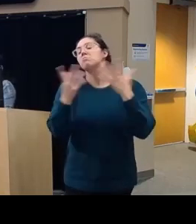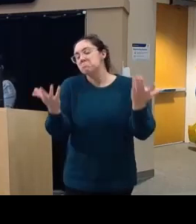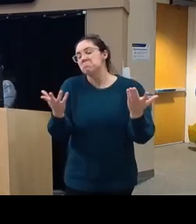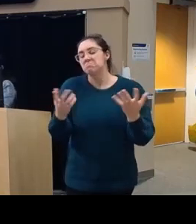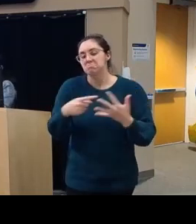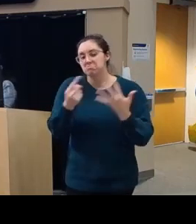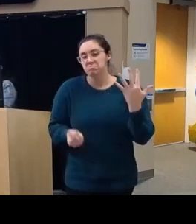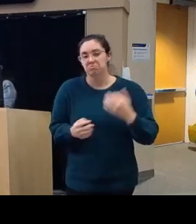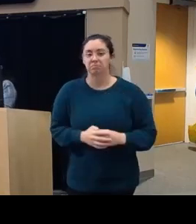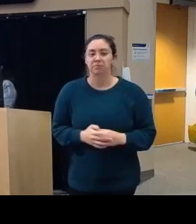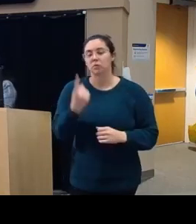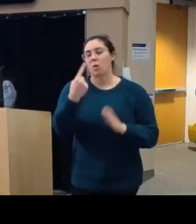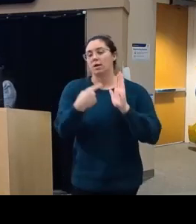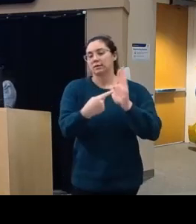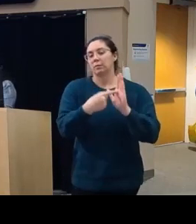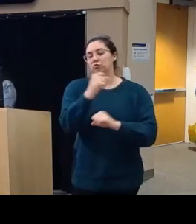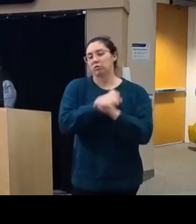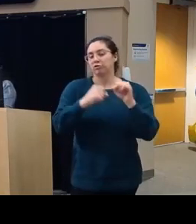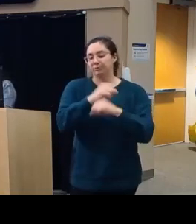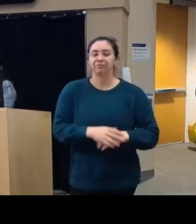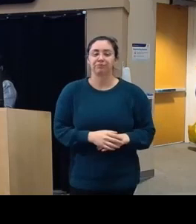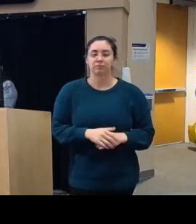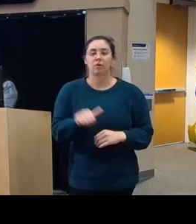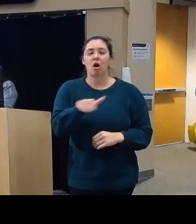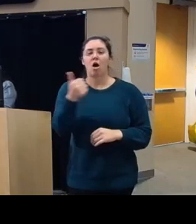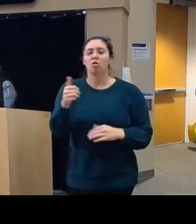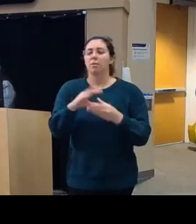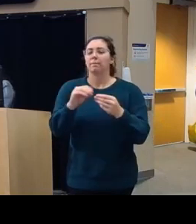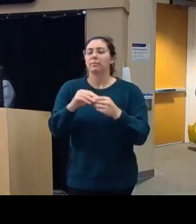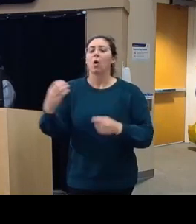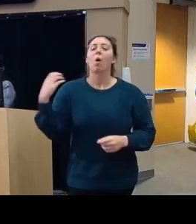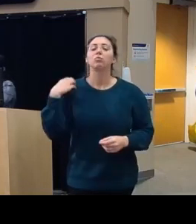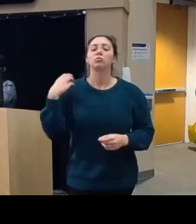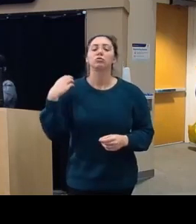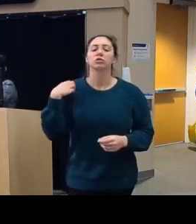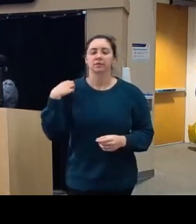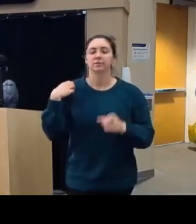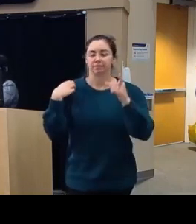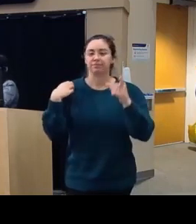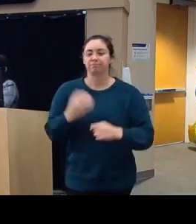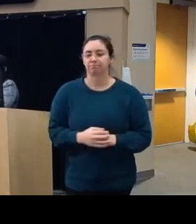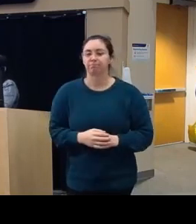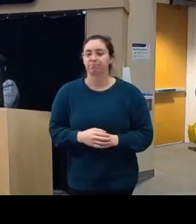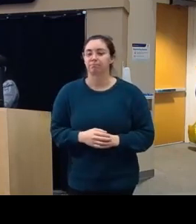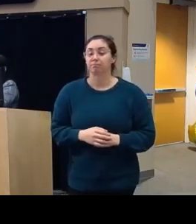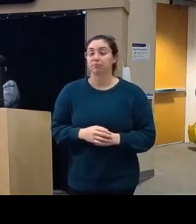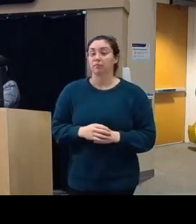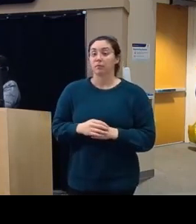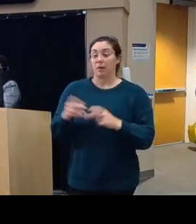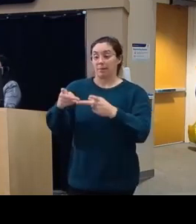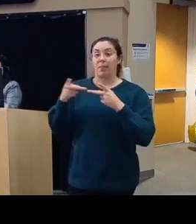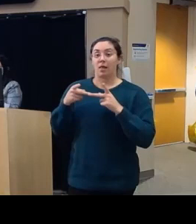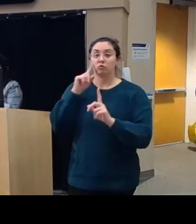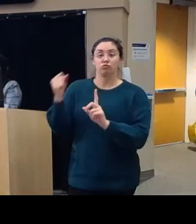worked with them in that way. So that's an example of one strategy. And the other one I mentioned was coaching. And that was in the sites that